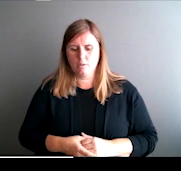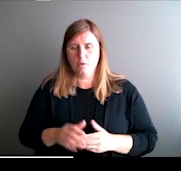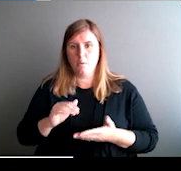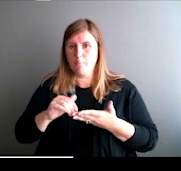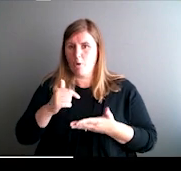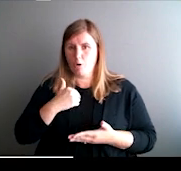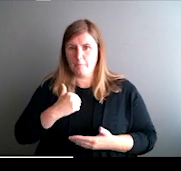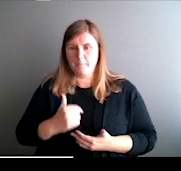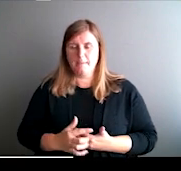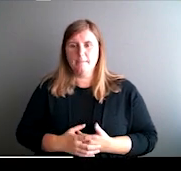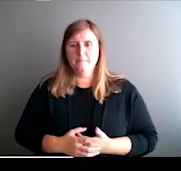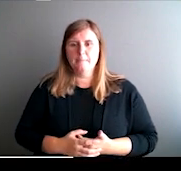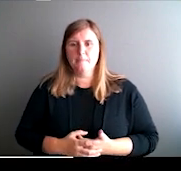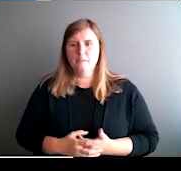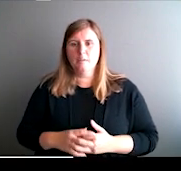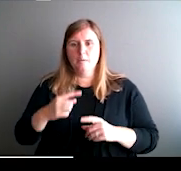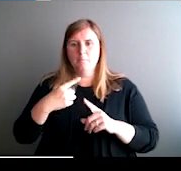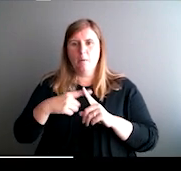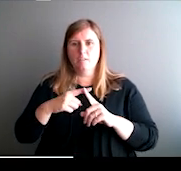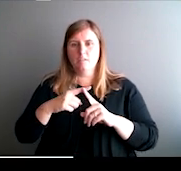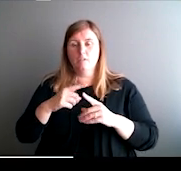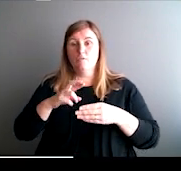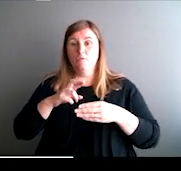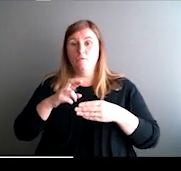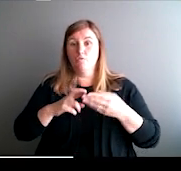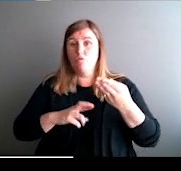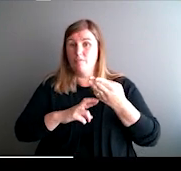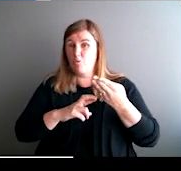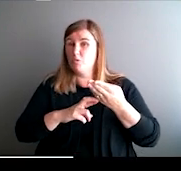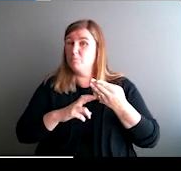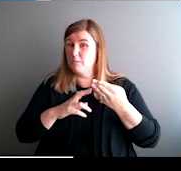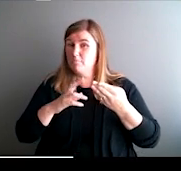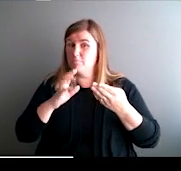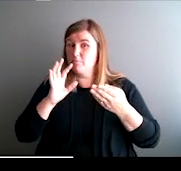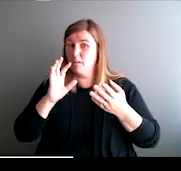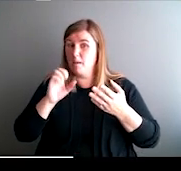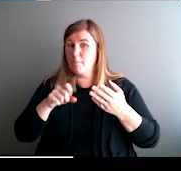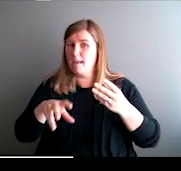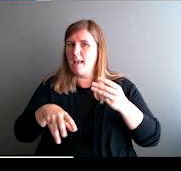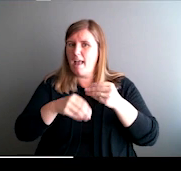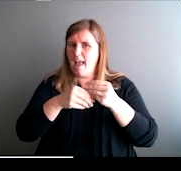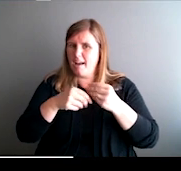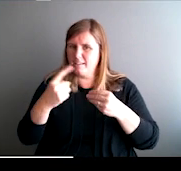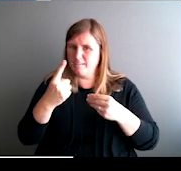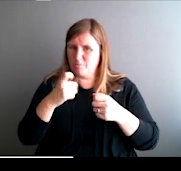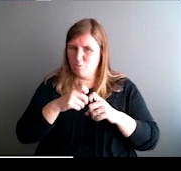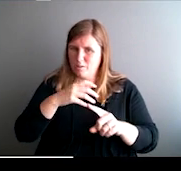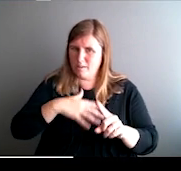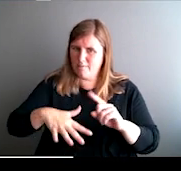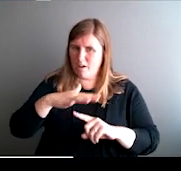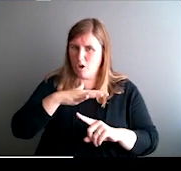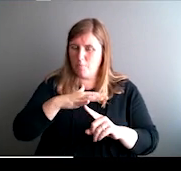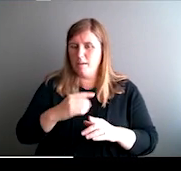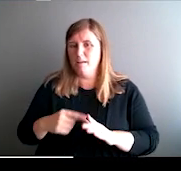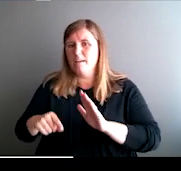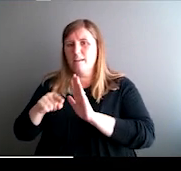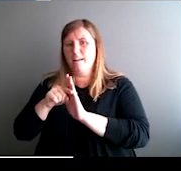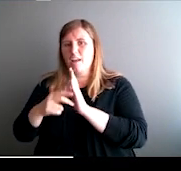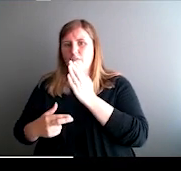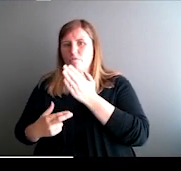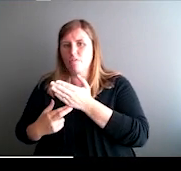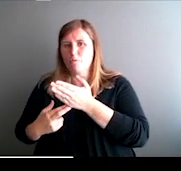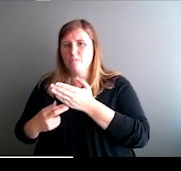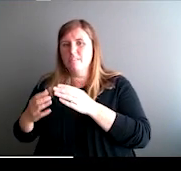Pardon me. Positive reinforcement increases behavior by adding something to the environment. Negative